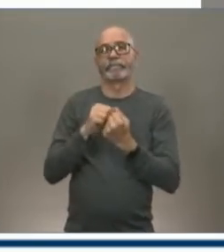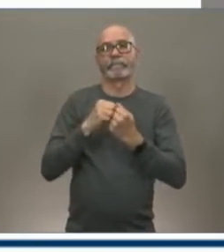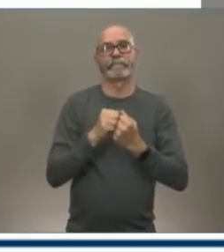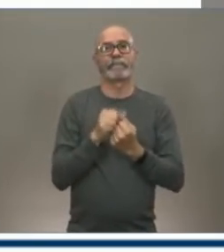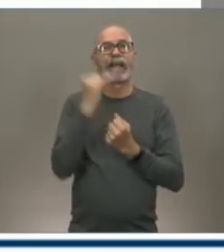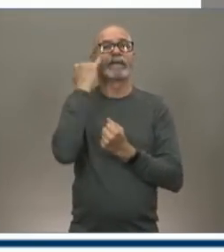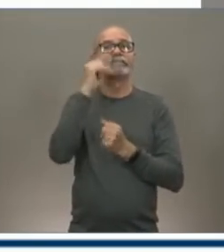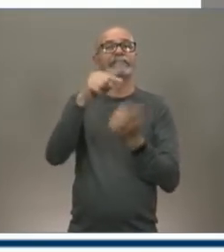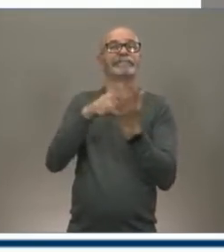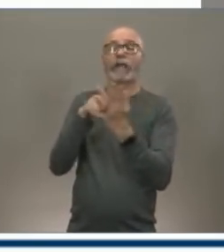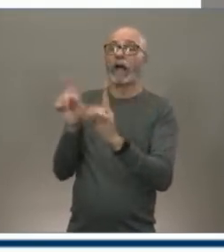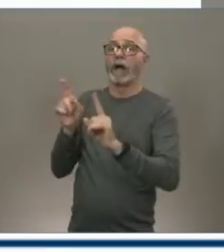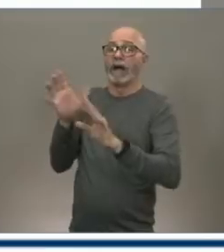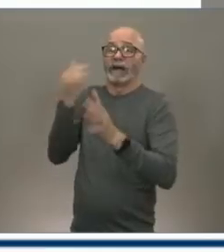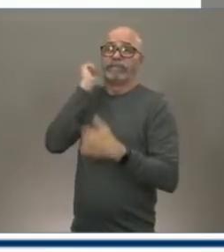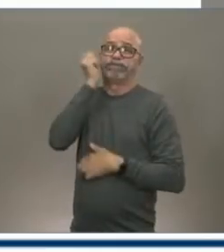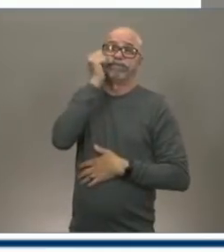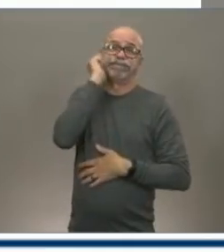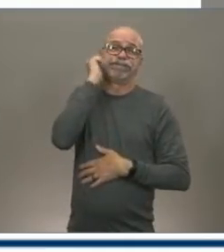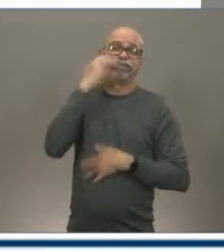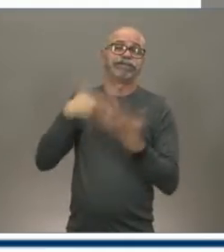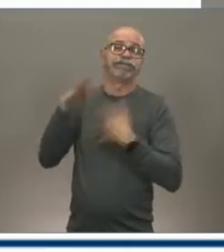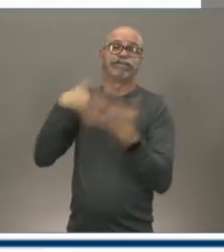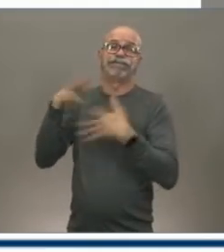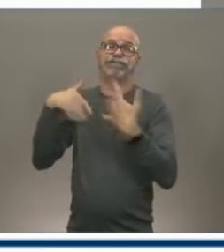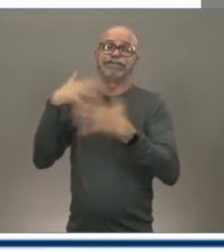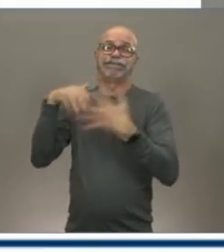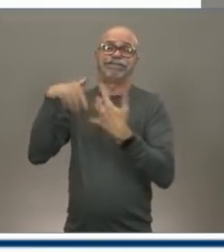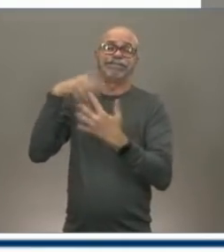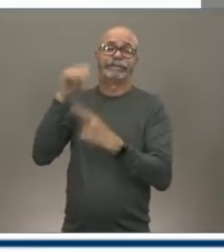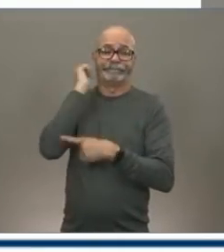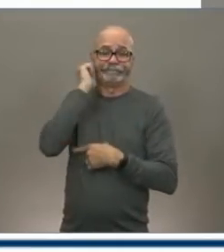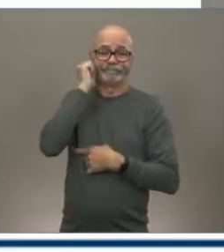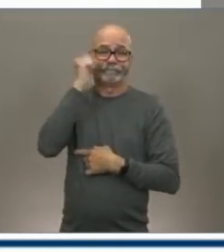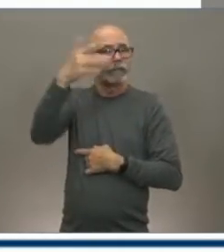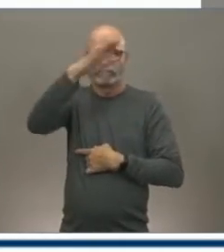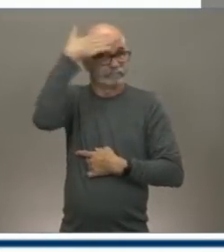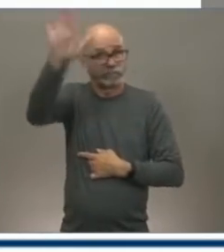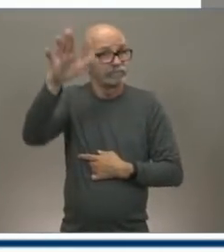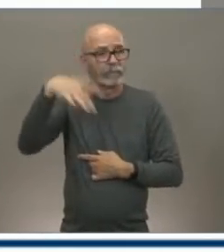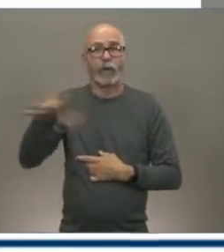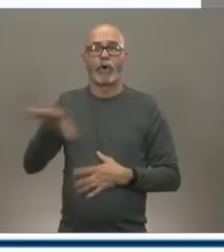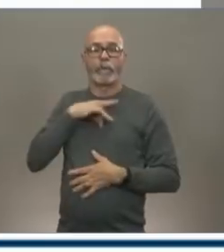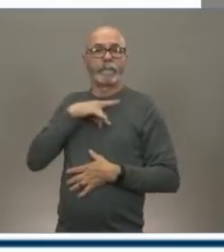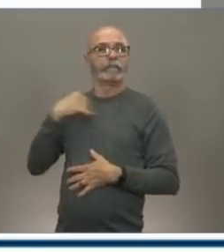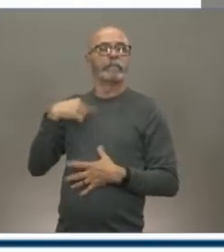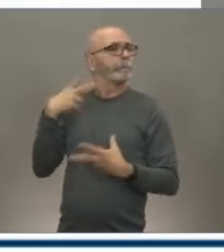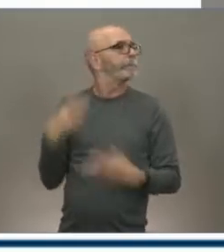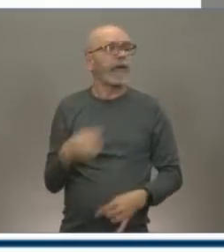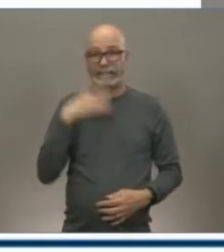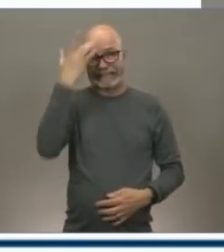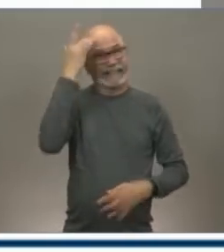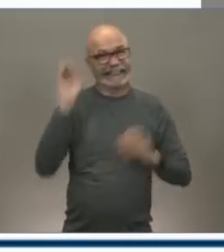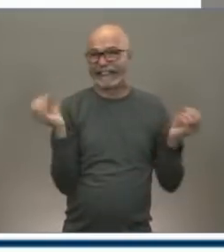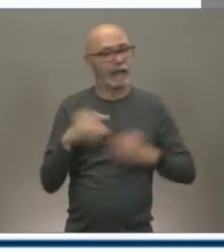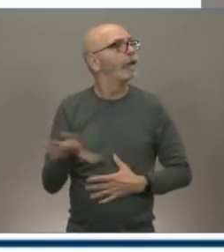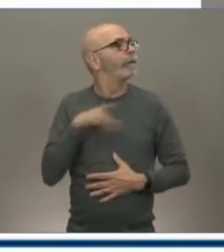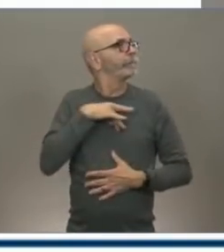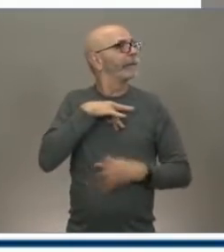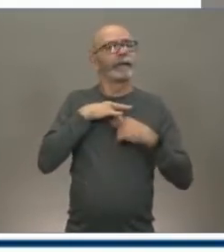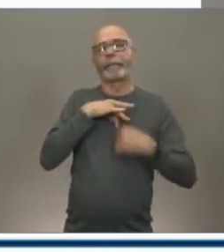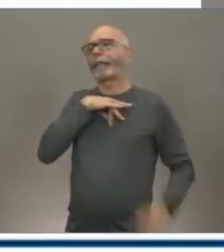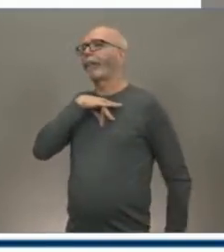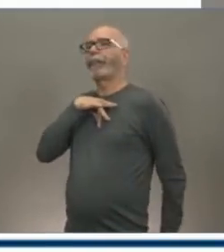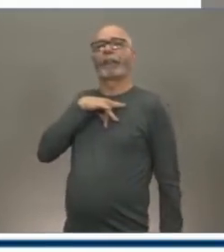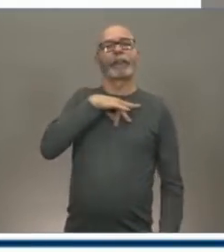the more likely we are to have been exposed to COVID. And like I said on Friday, this is not, people are not going to get in trouble if they've been